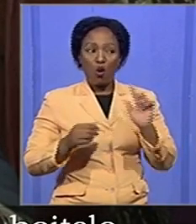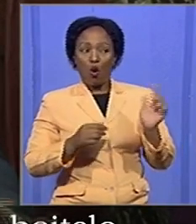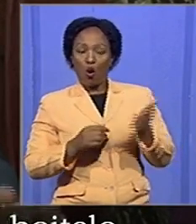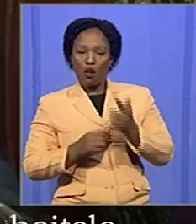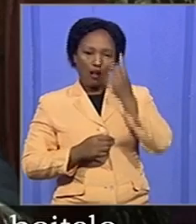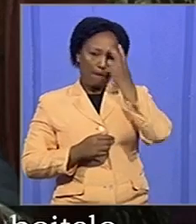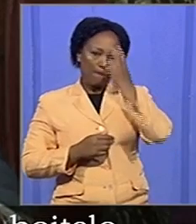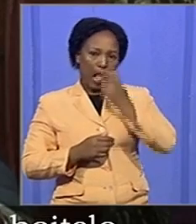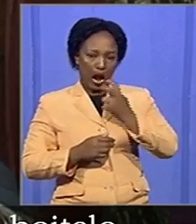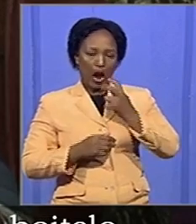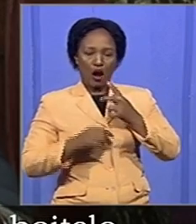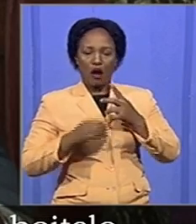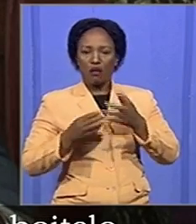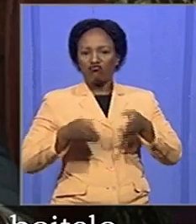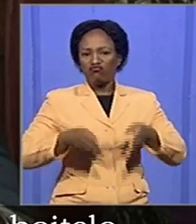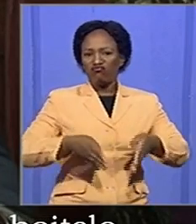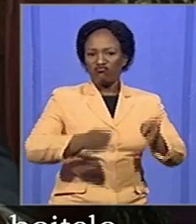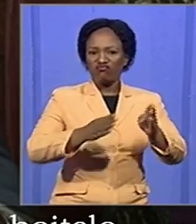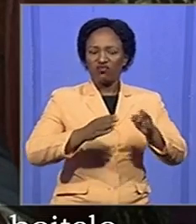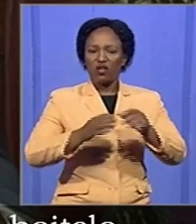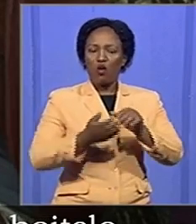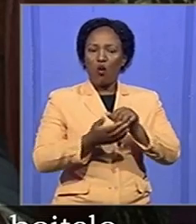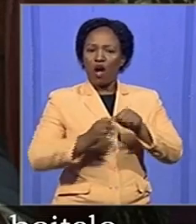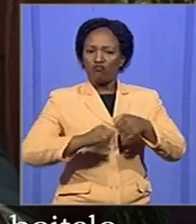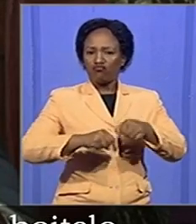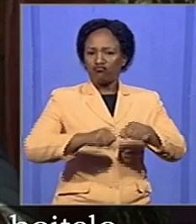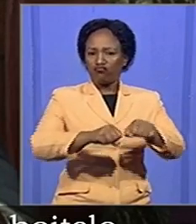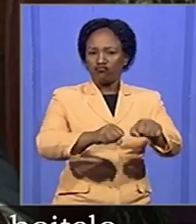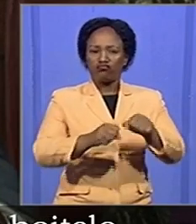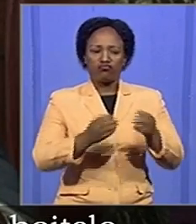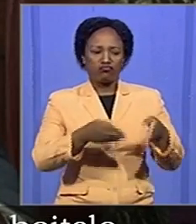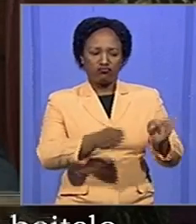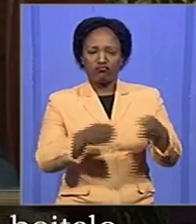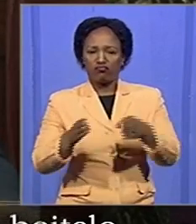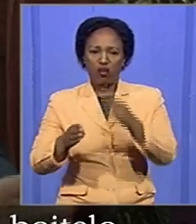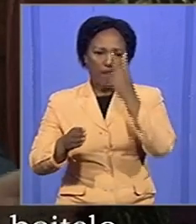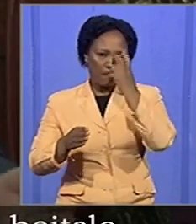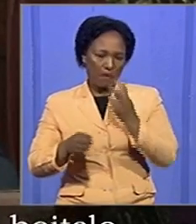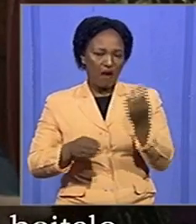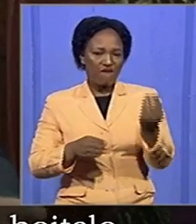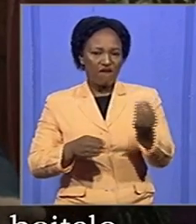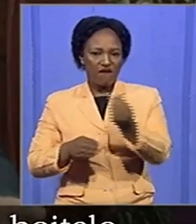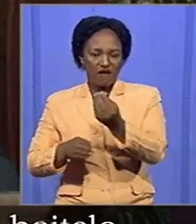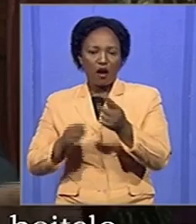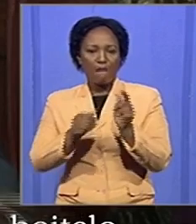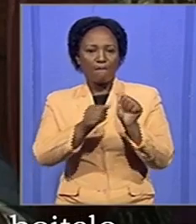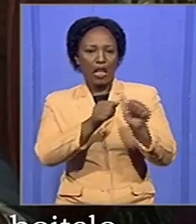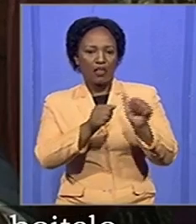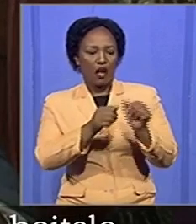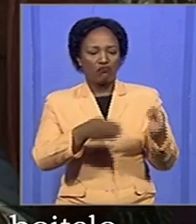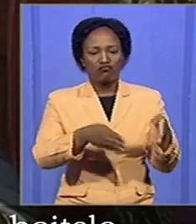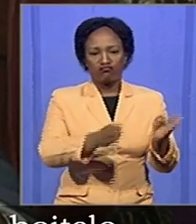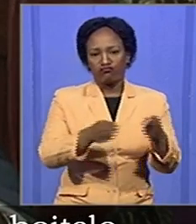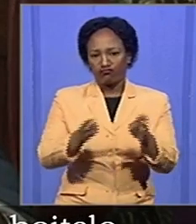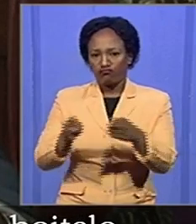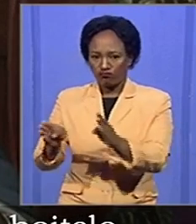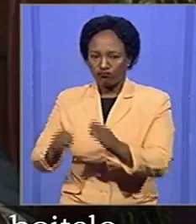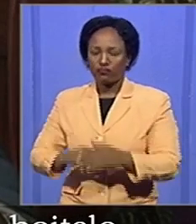dikontiri goba tse di seneng dikontiri e be ditsela tse e leng gore di ne lebato le le kaone la ditena.